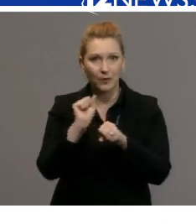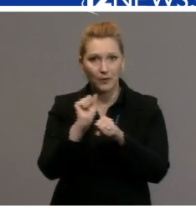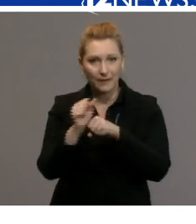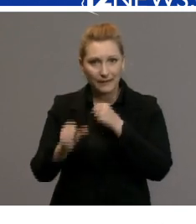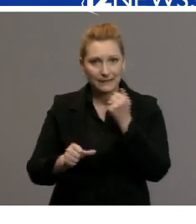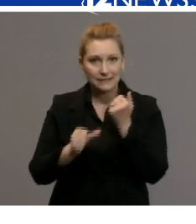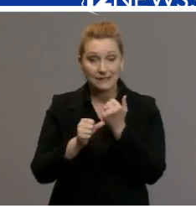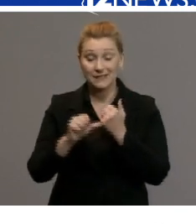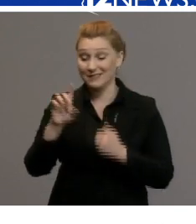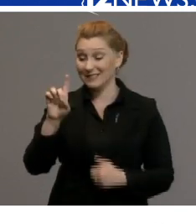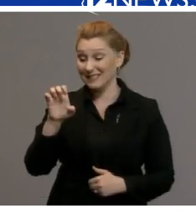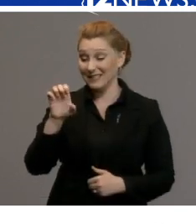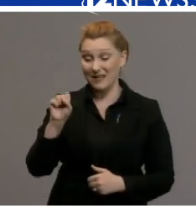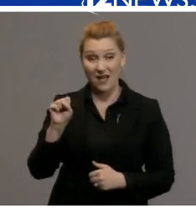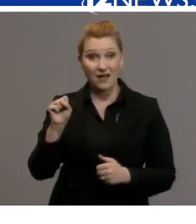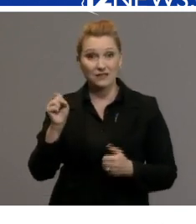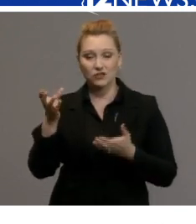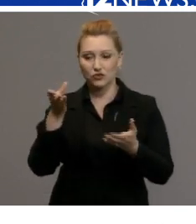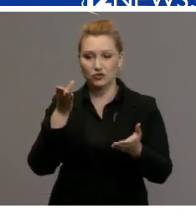700,000 Arizonans.